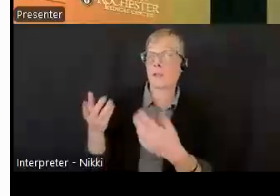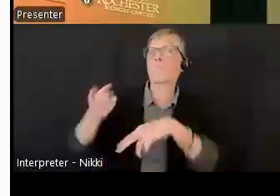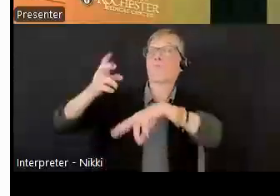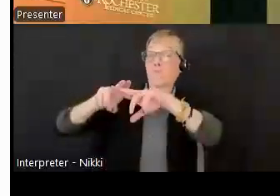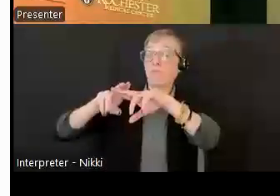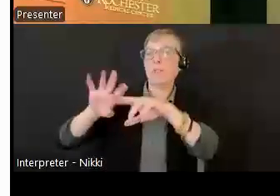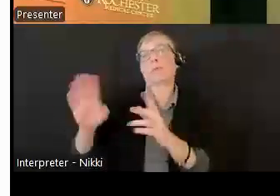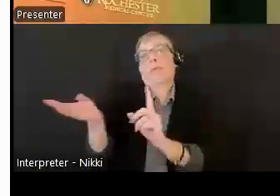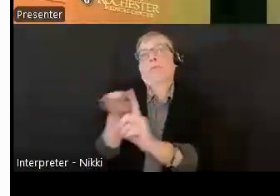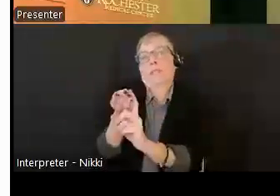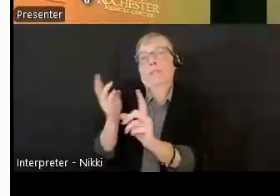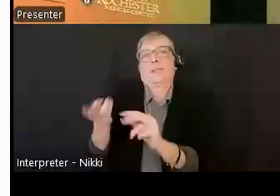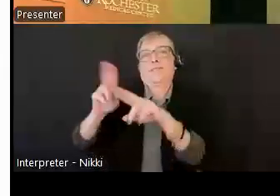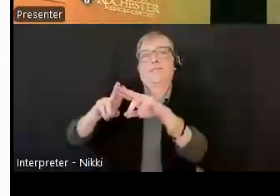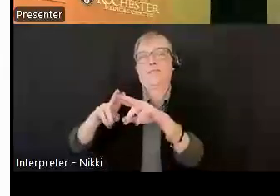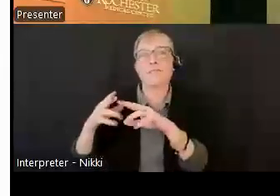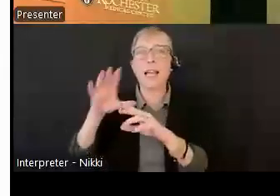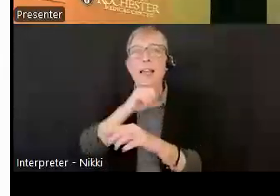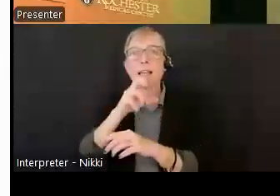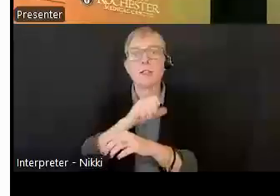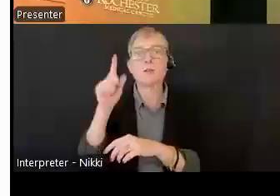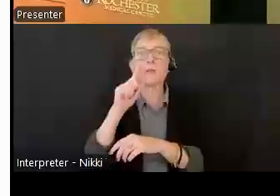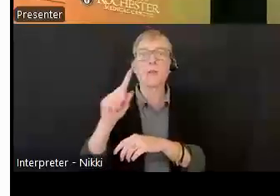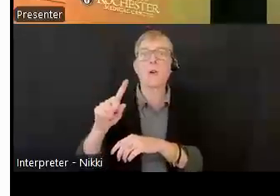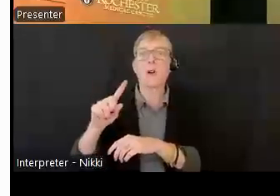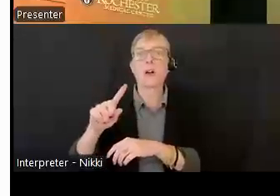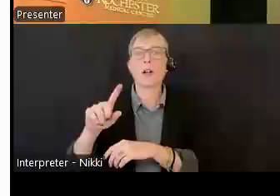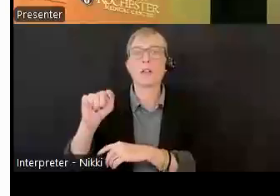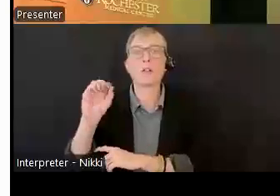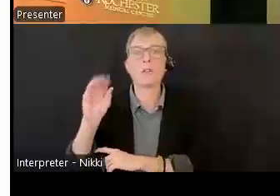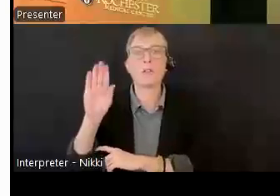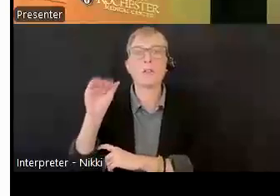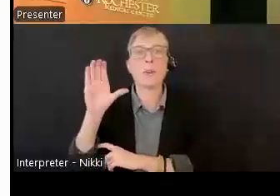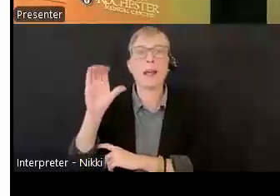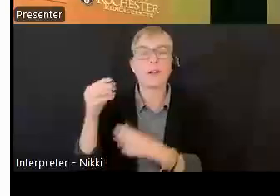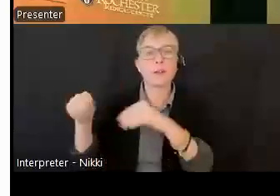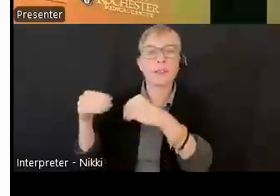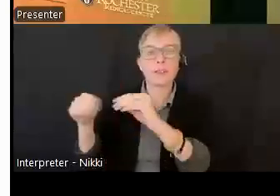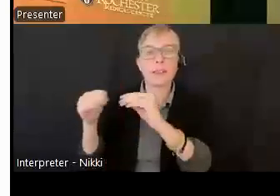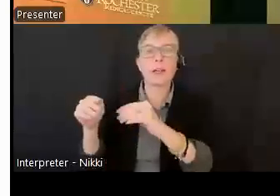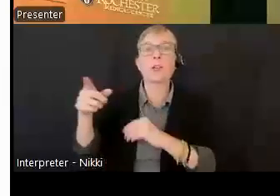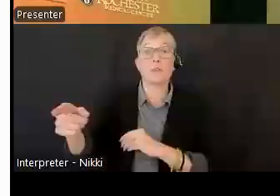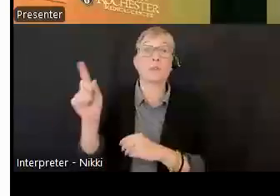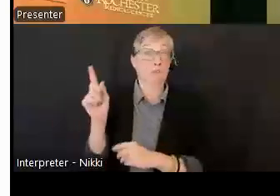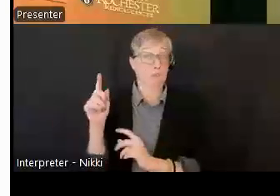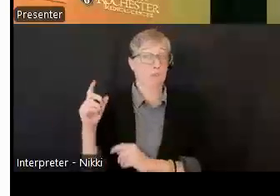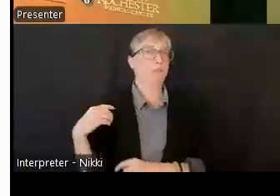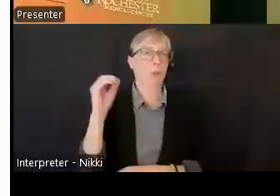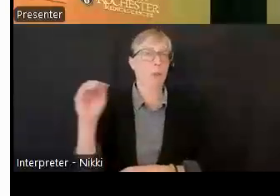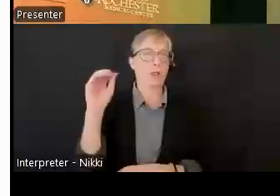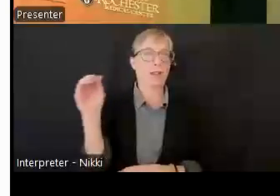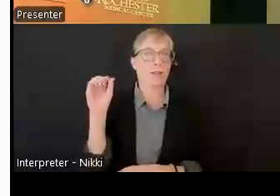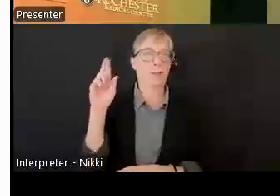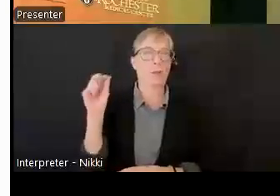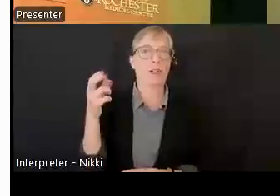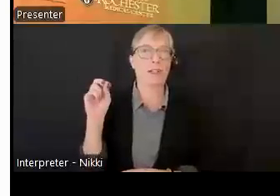for a foundation, including co-founding and being the steering committee of Tobacco 21 for Oregon, which was signed into